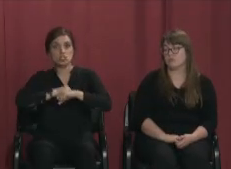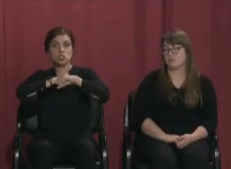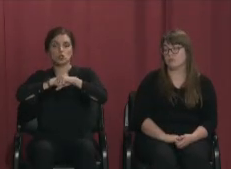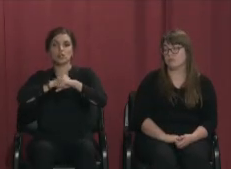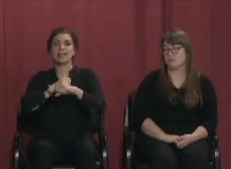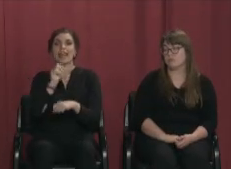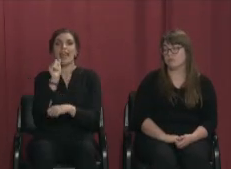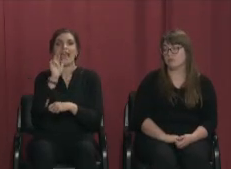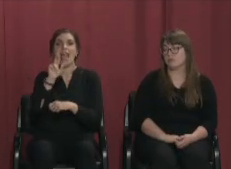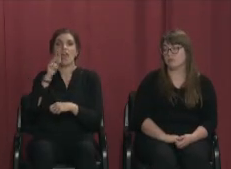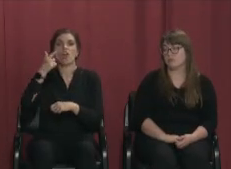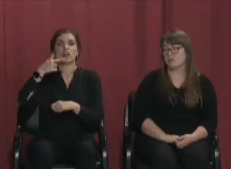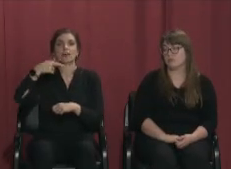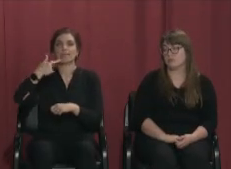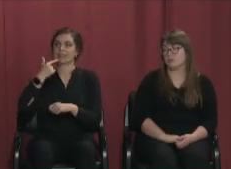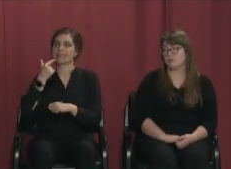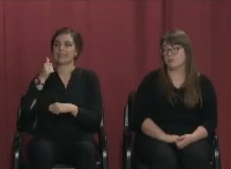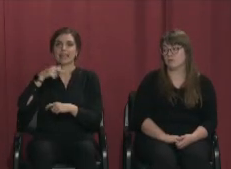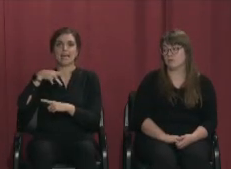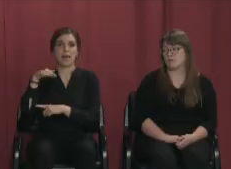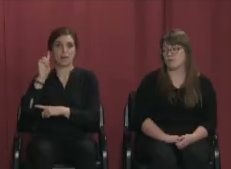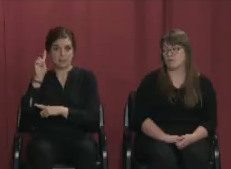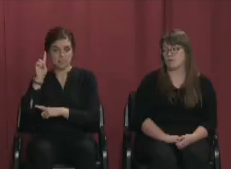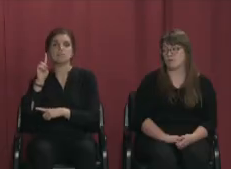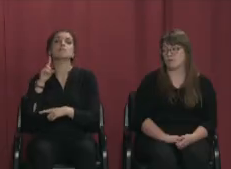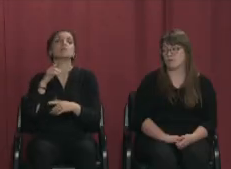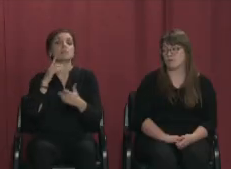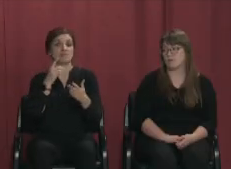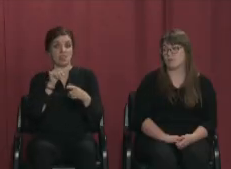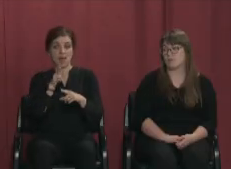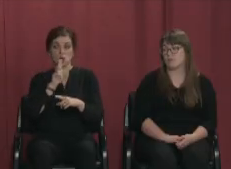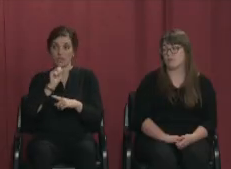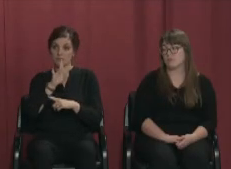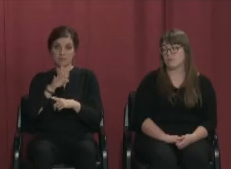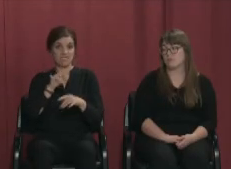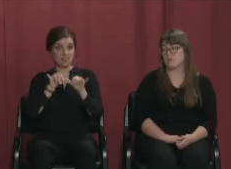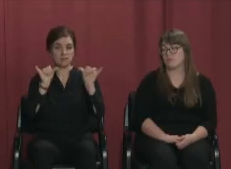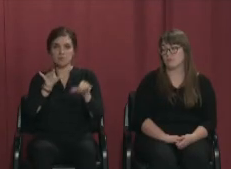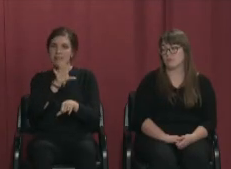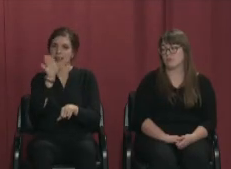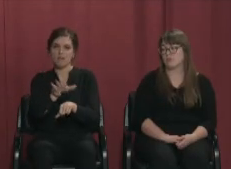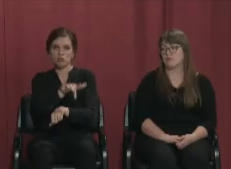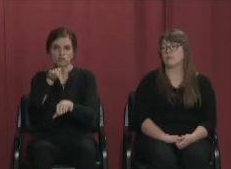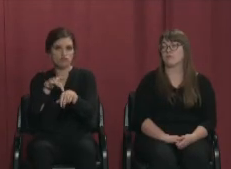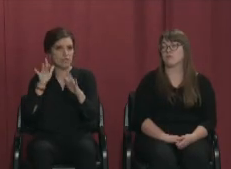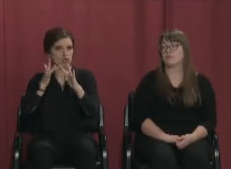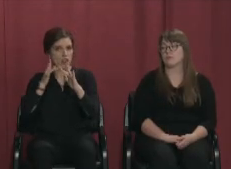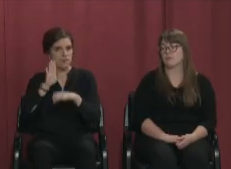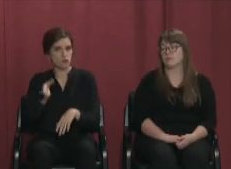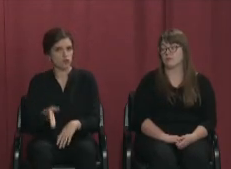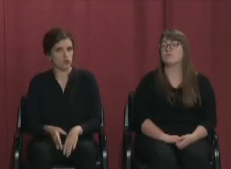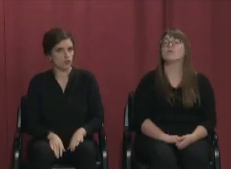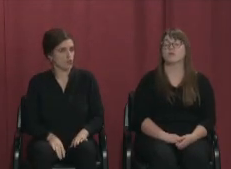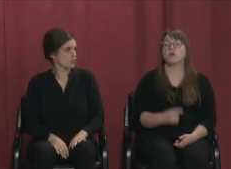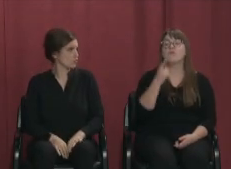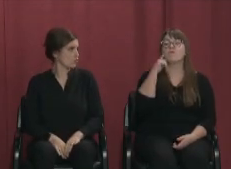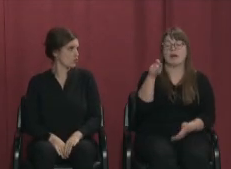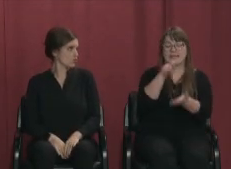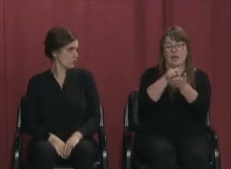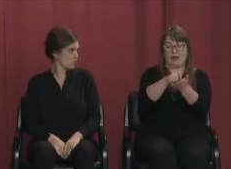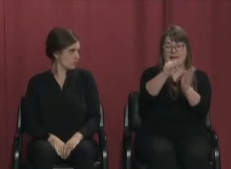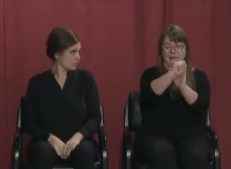nothing touches. Those systems have never touched the internet. And so then when you report information to the Secretary of State,